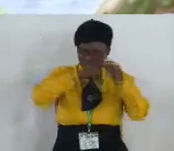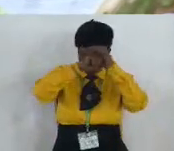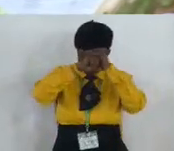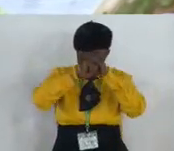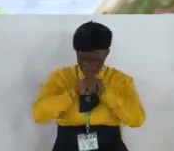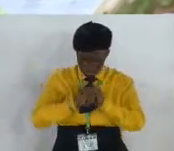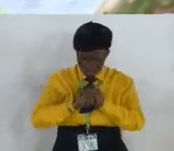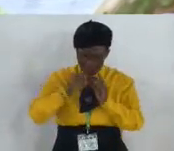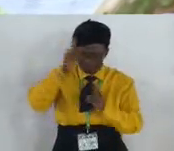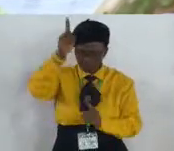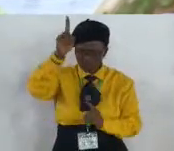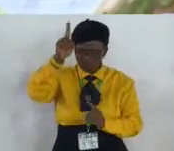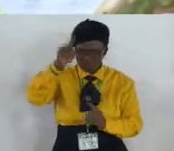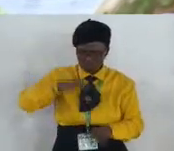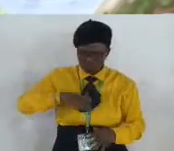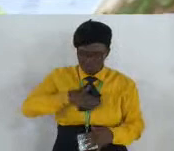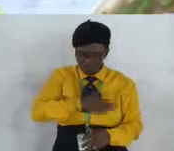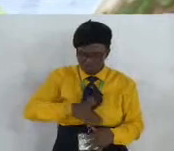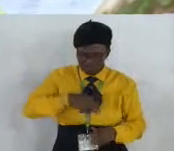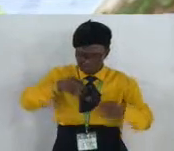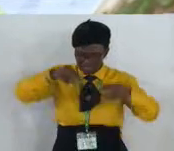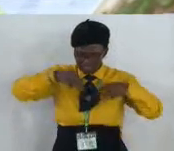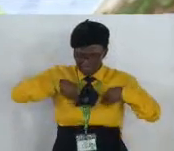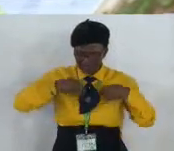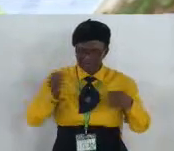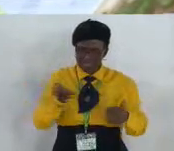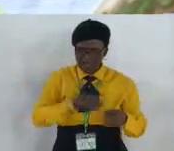Please accept our worship in Jesus' name.